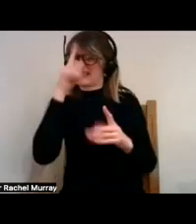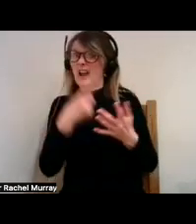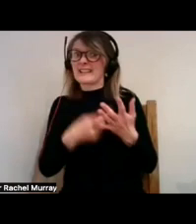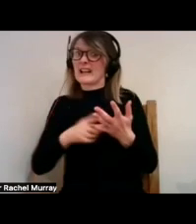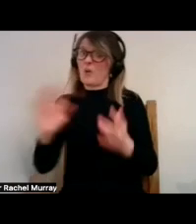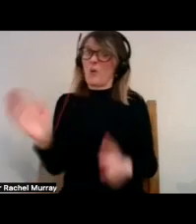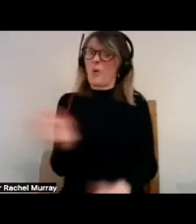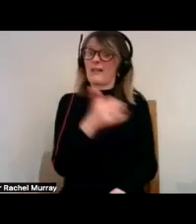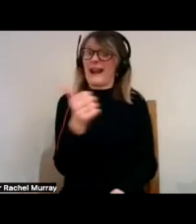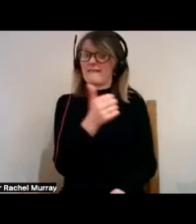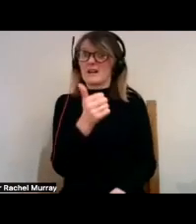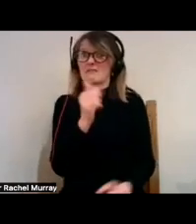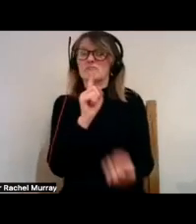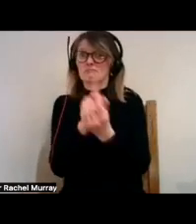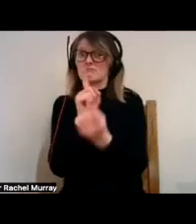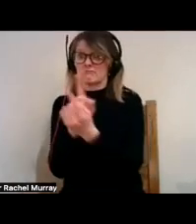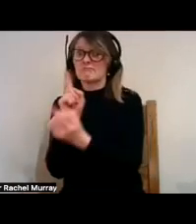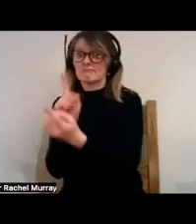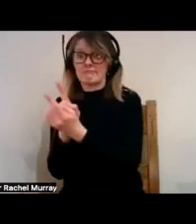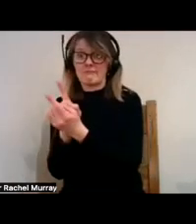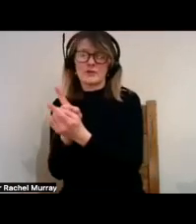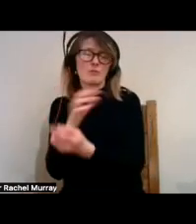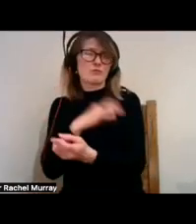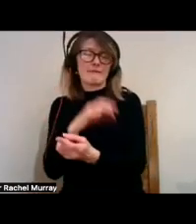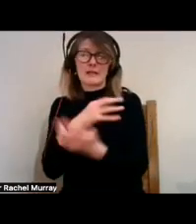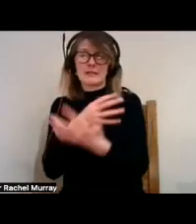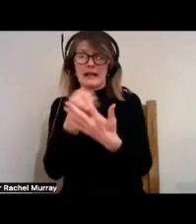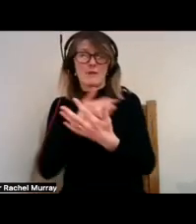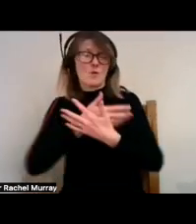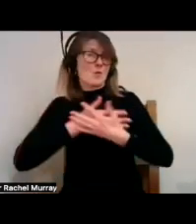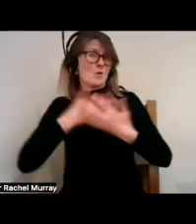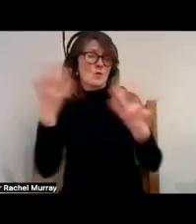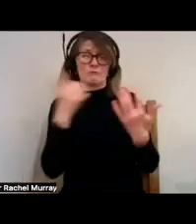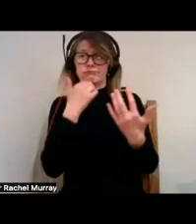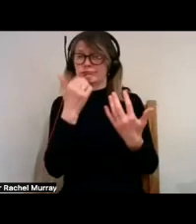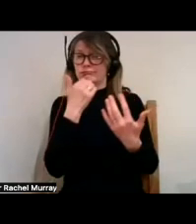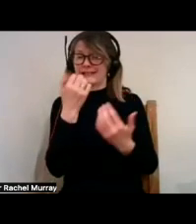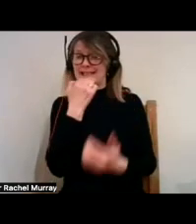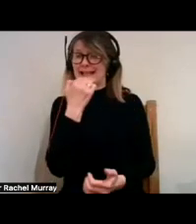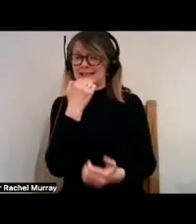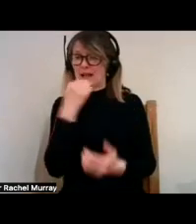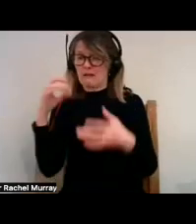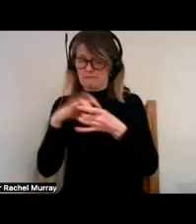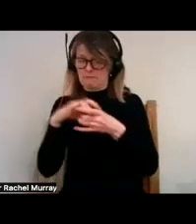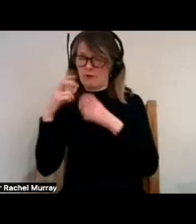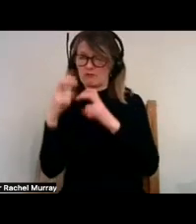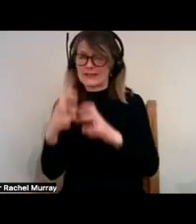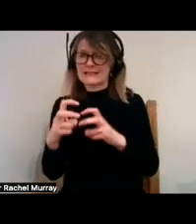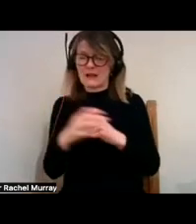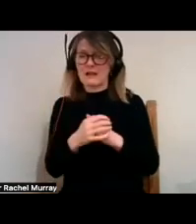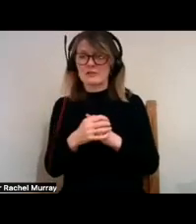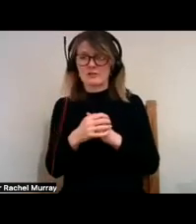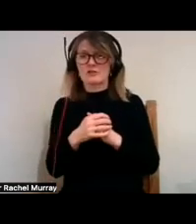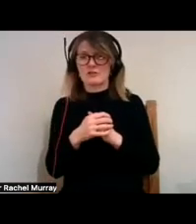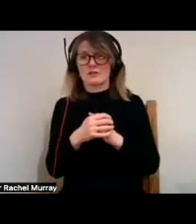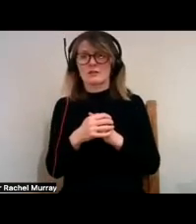was an absolute privilege to have that amount of data in the research. And then what I did is a conversation between these